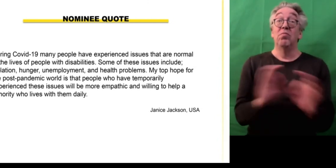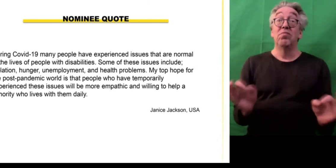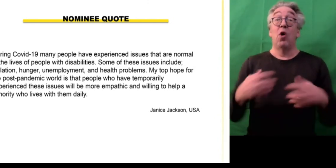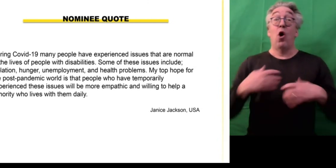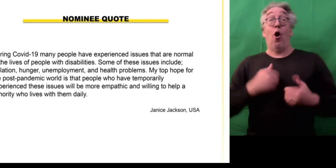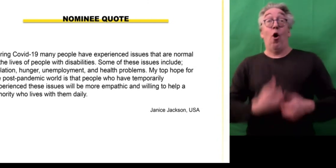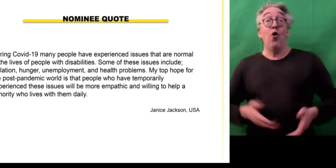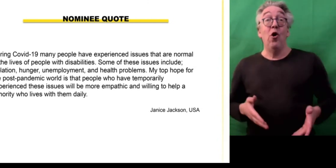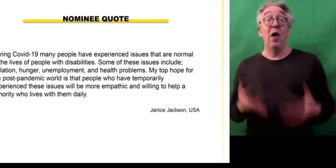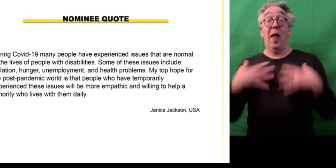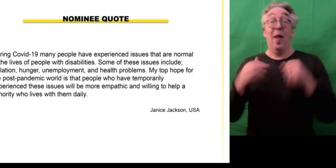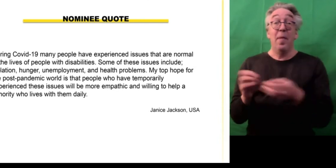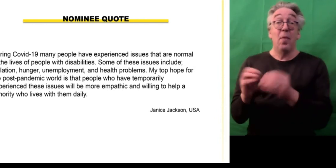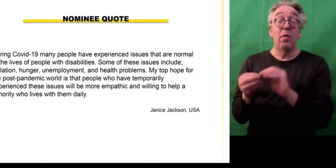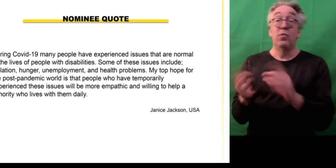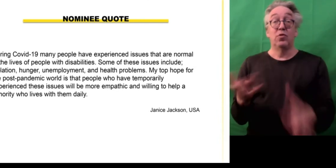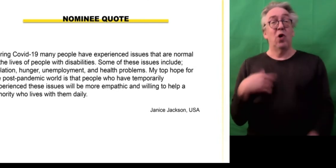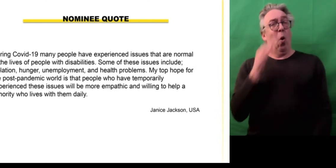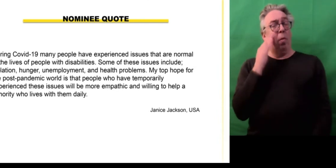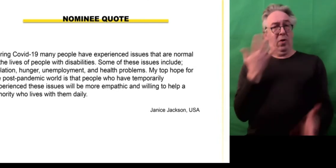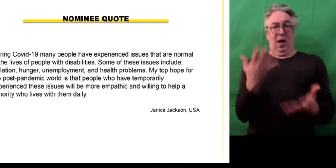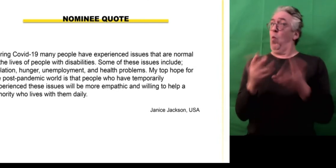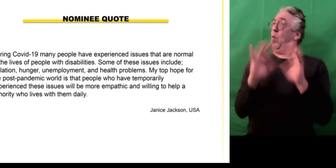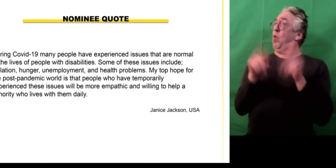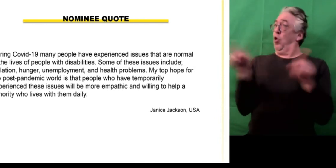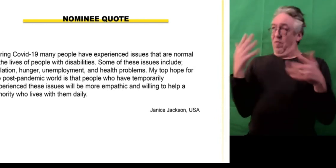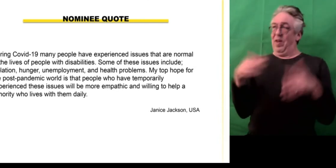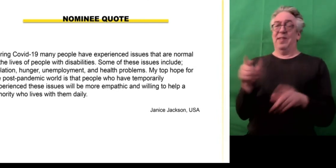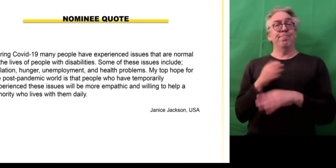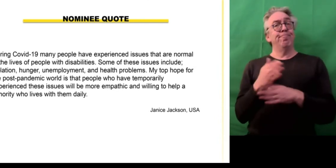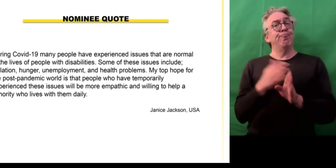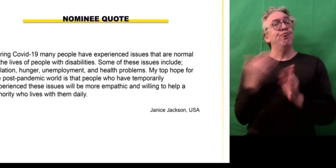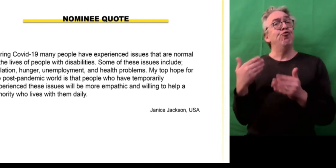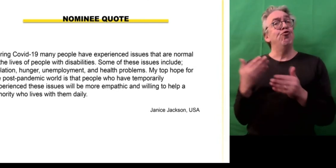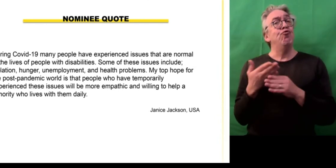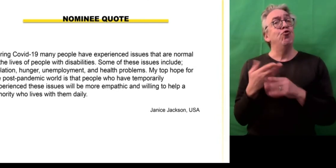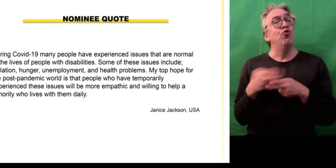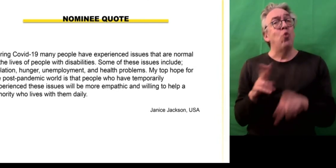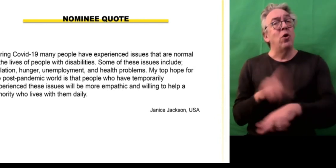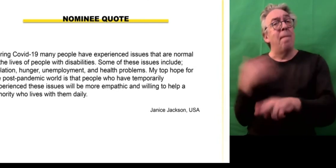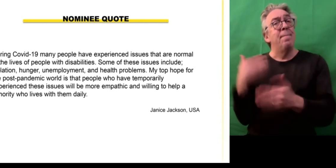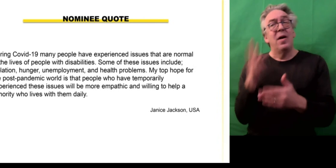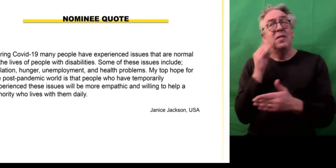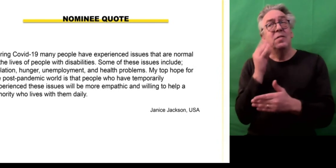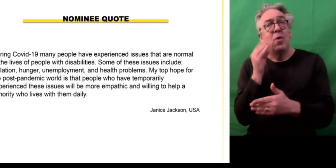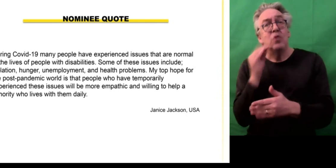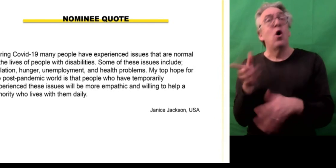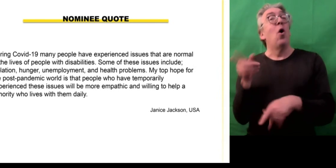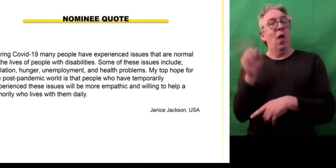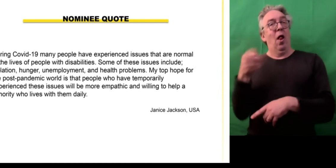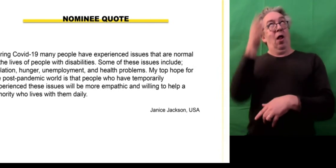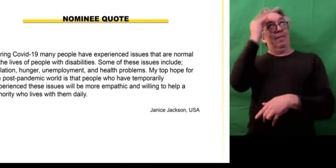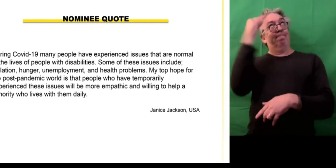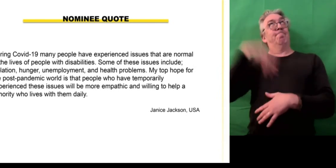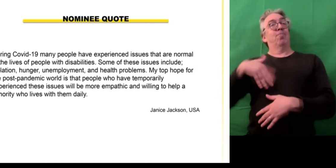people who have temporarily experienced these issues will be more empathic and willing to help a minority who lives with them daily.